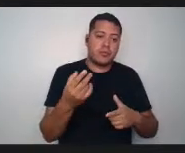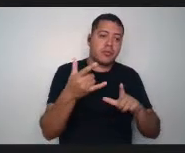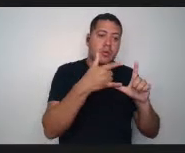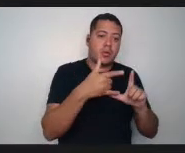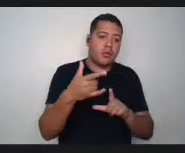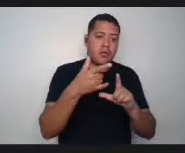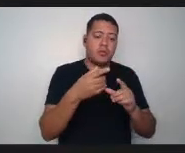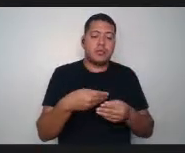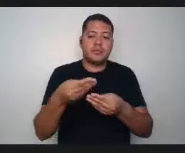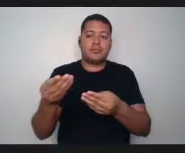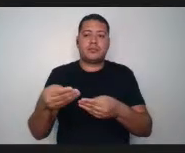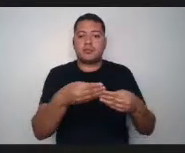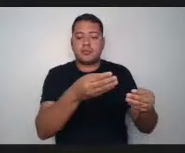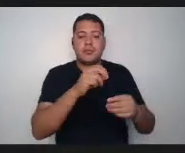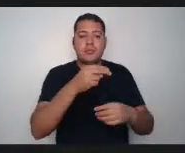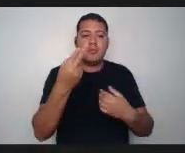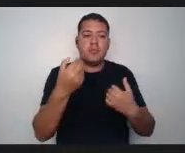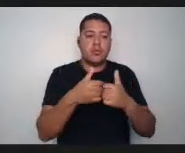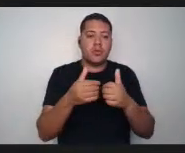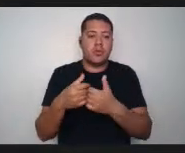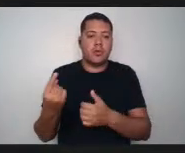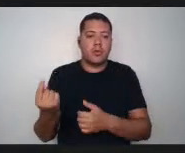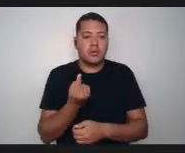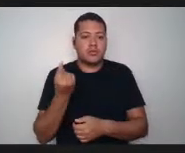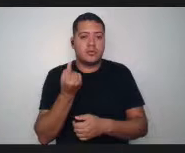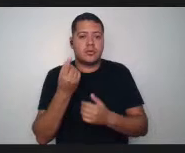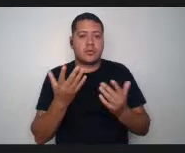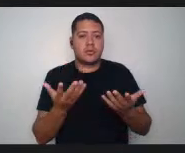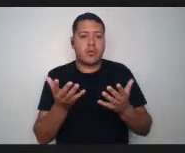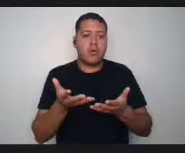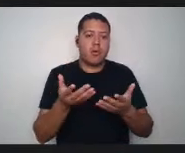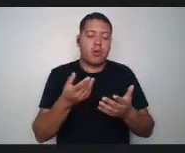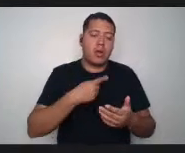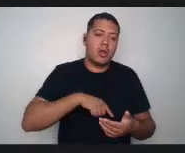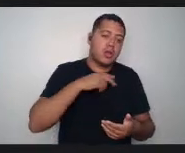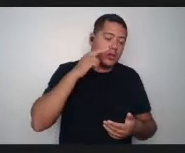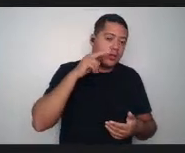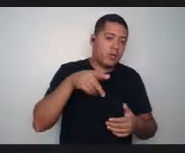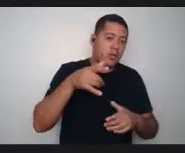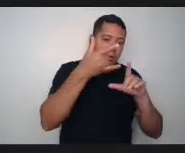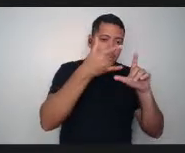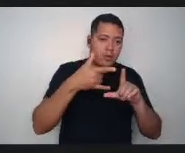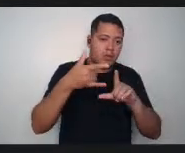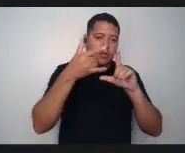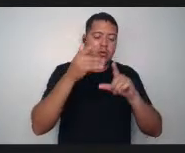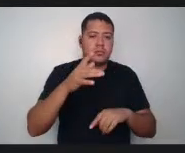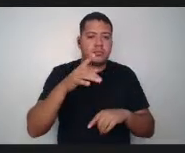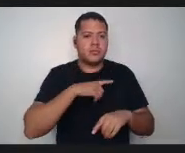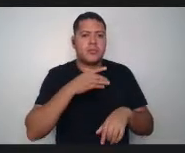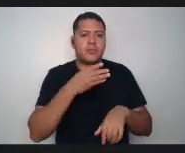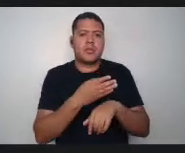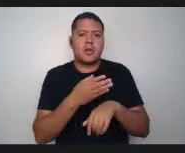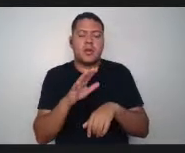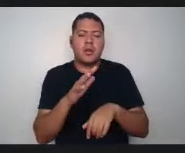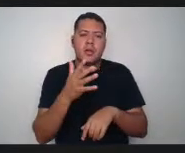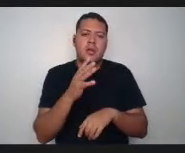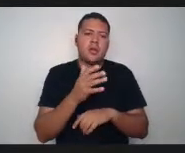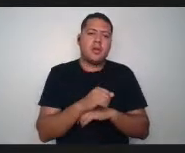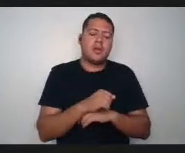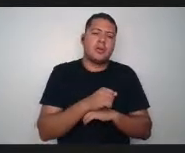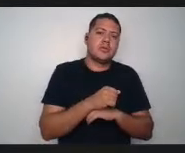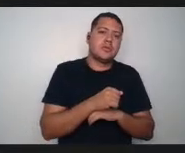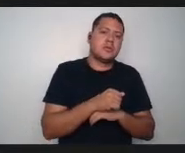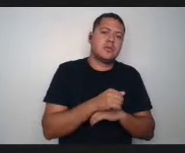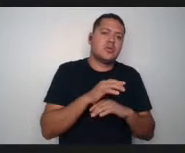micro working, or in the individual work. And we see that platforms